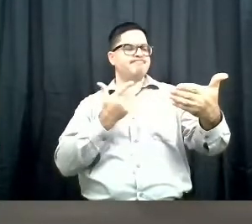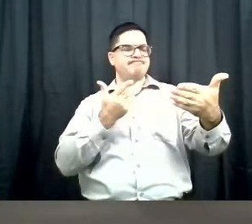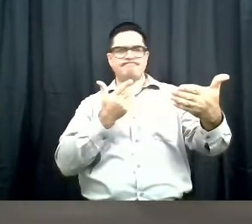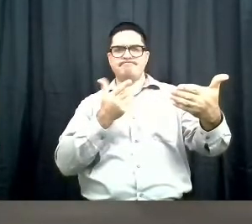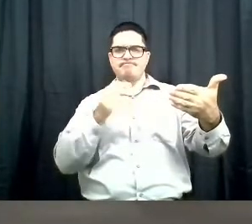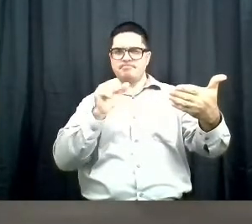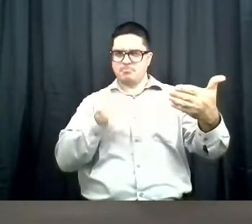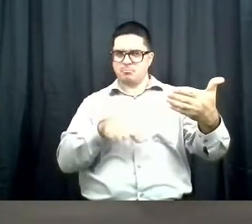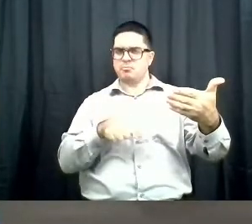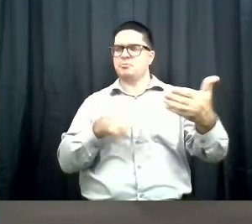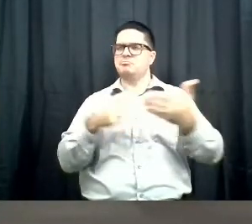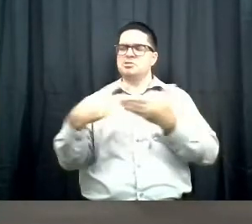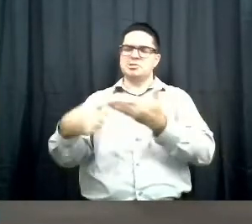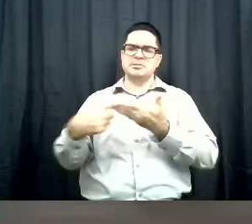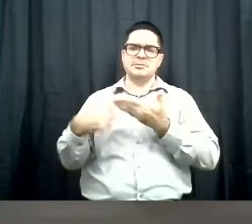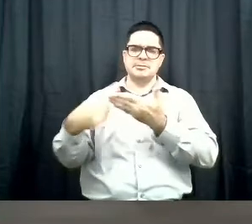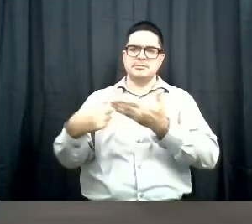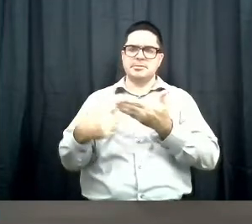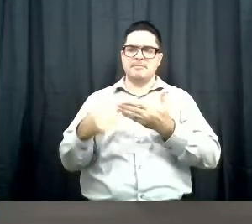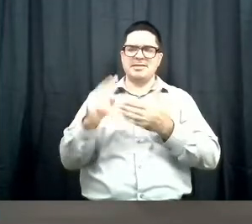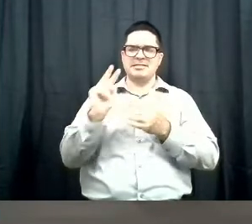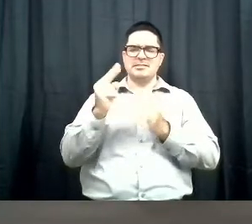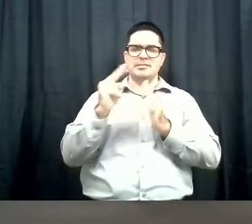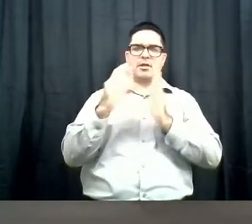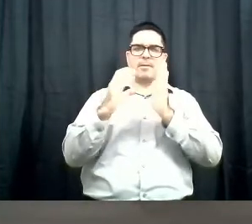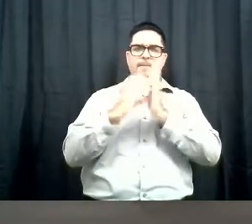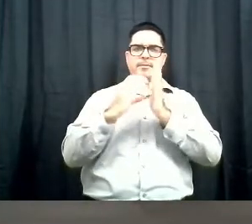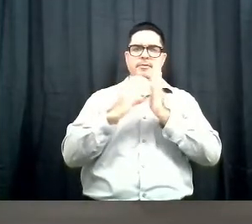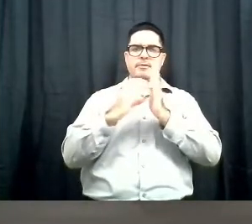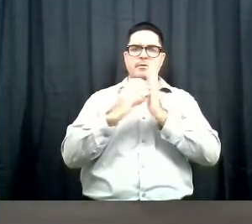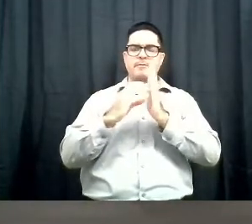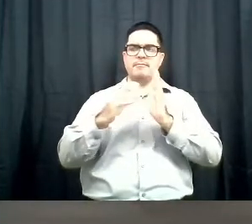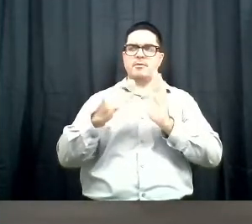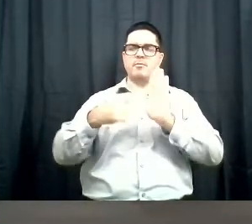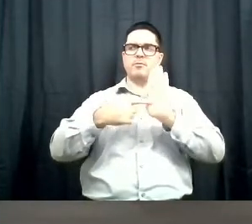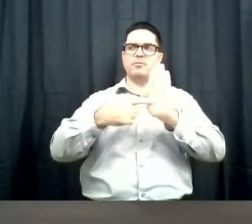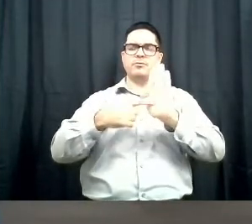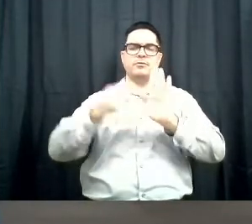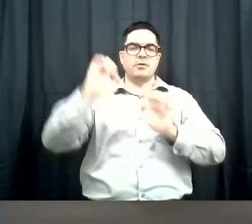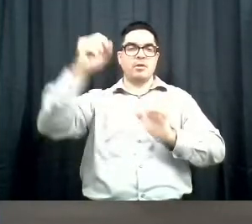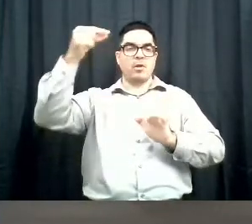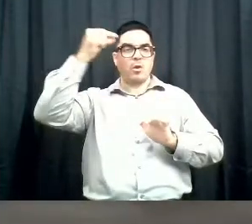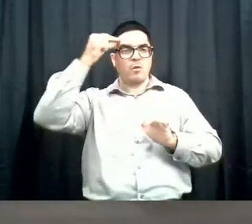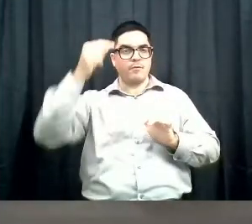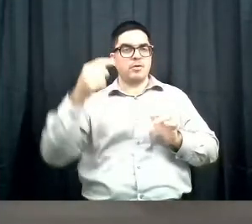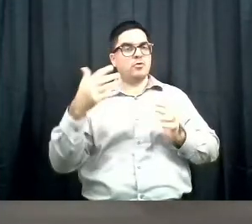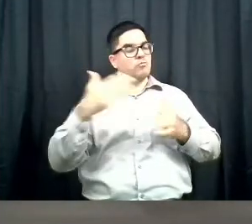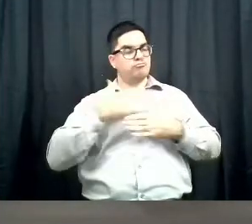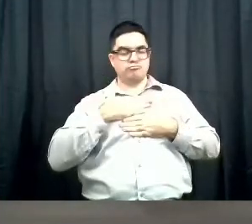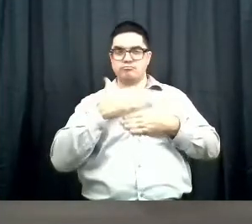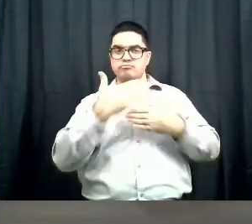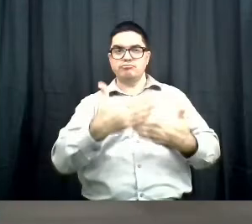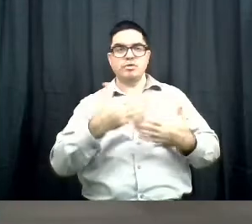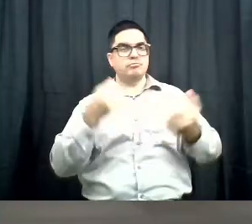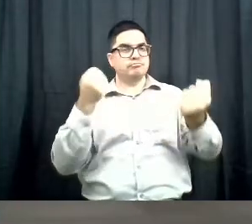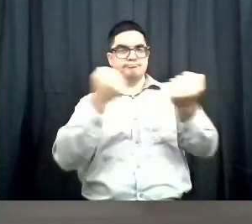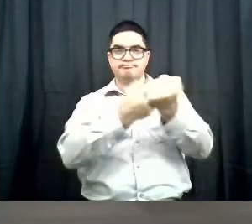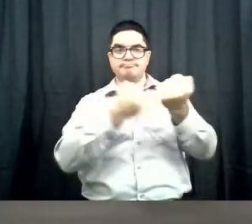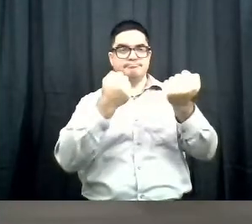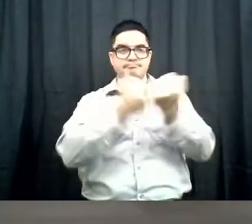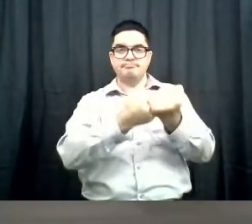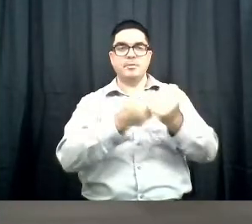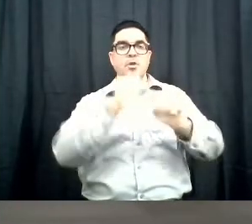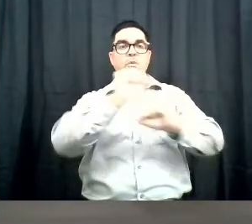paragraph, the second paragraph is the commitment of the government to work with us, to collaborate with us, to find